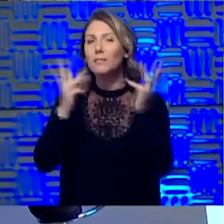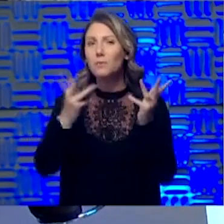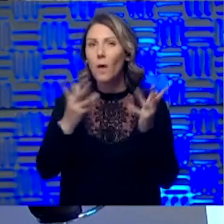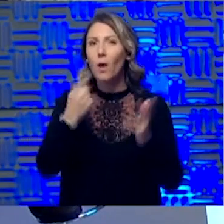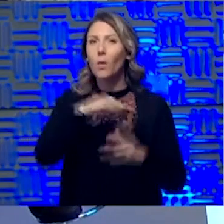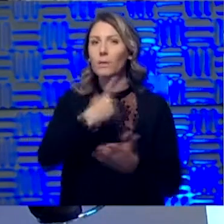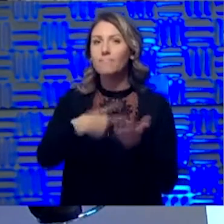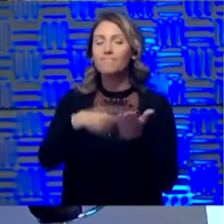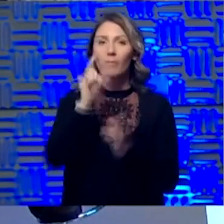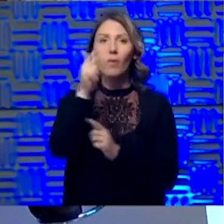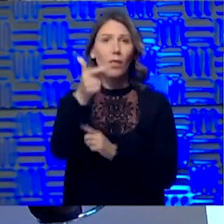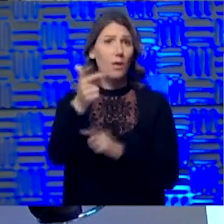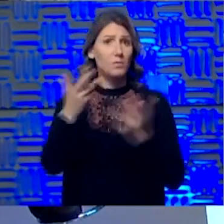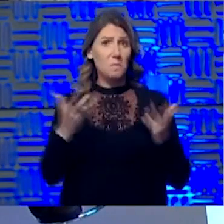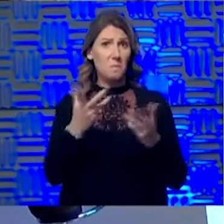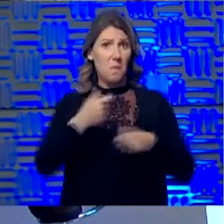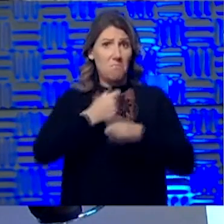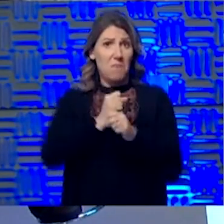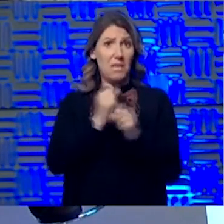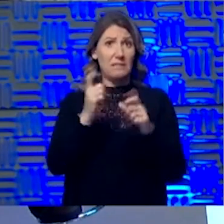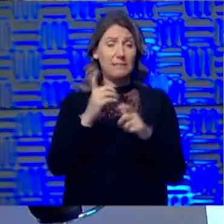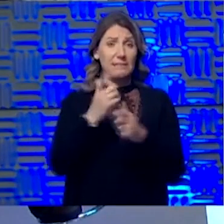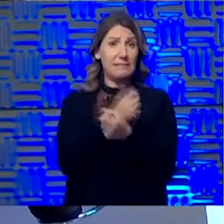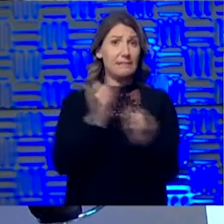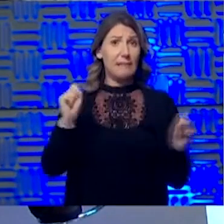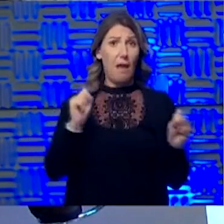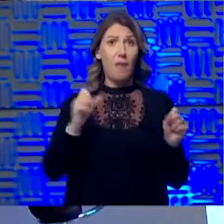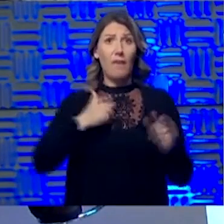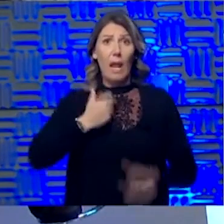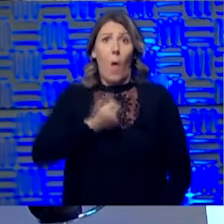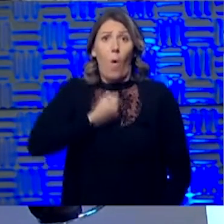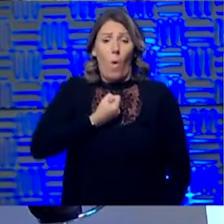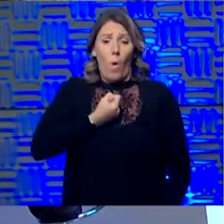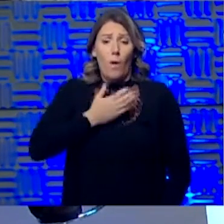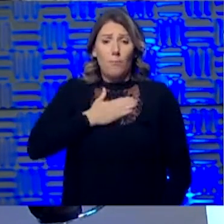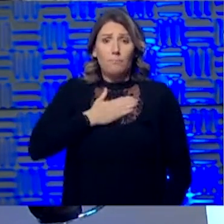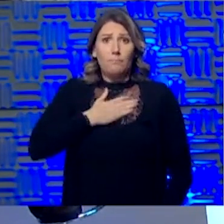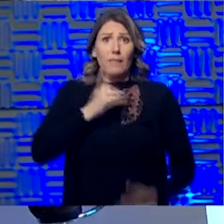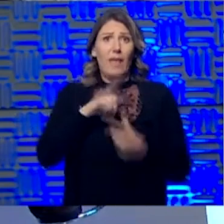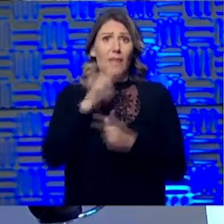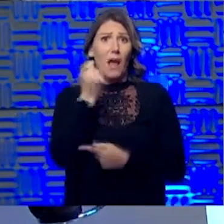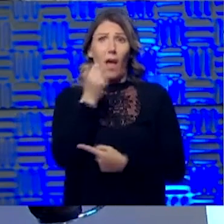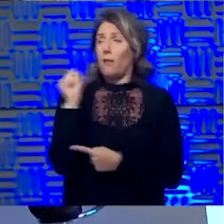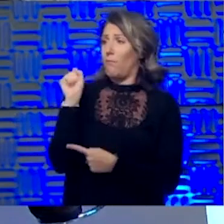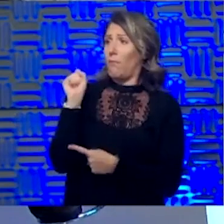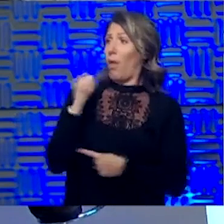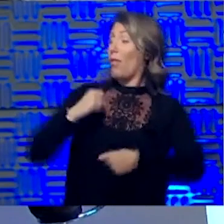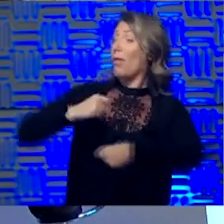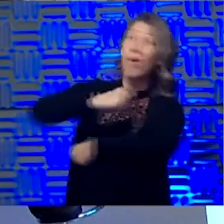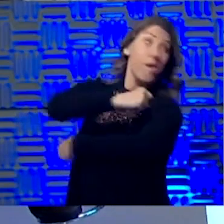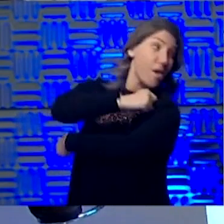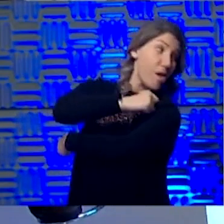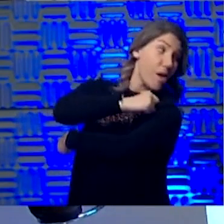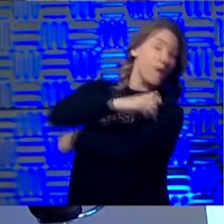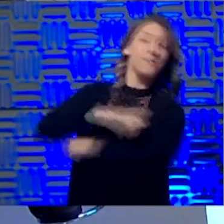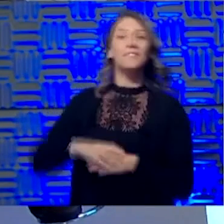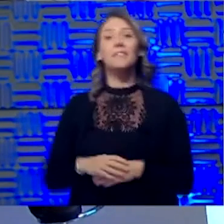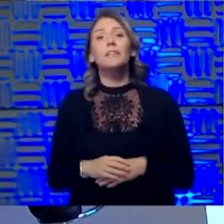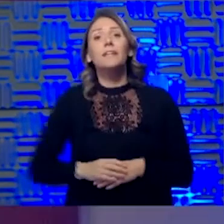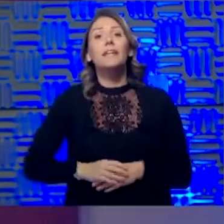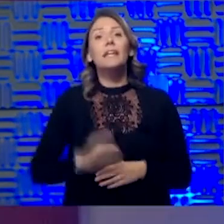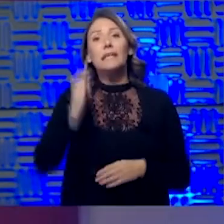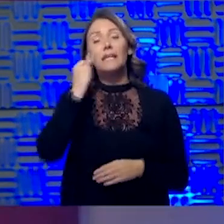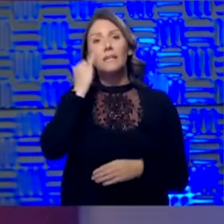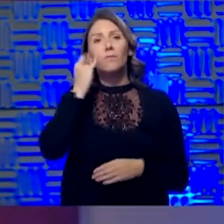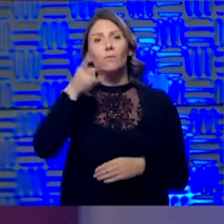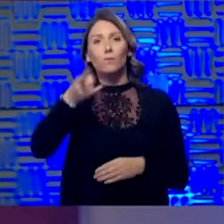Do I wear a mask? Can I hold my breath and turn my head the other way and they turn theirs? What makes it safe? I think if you're in